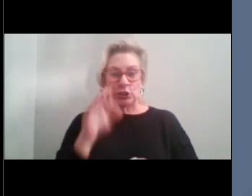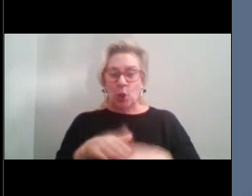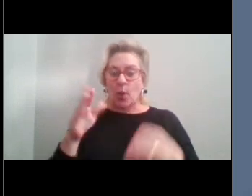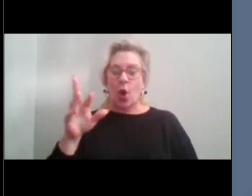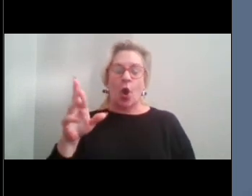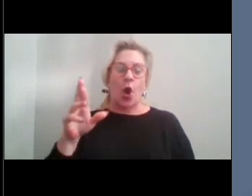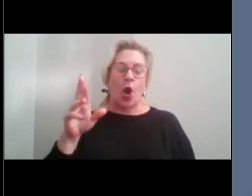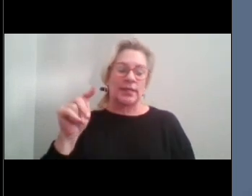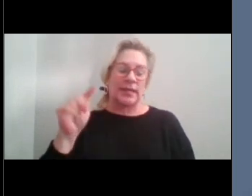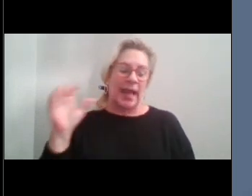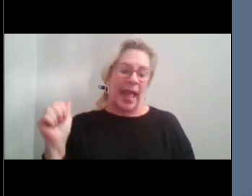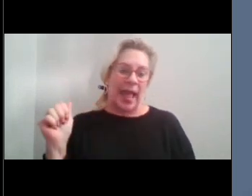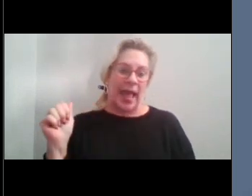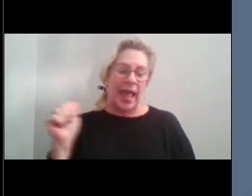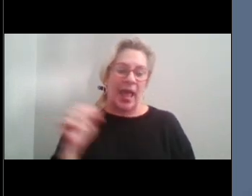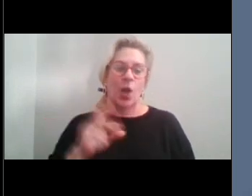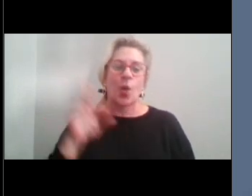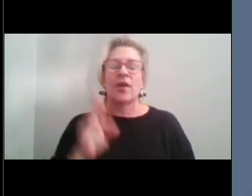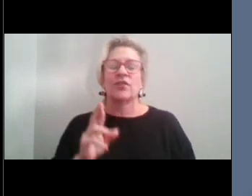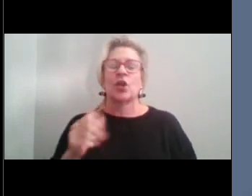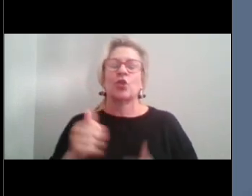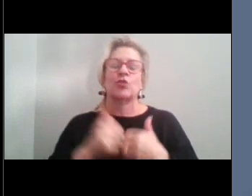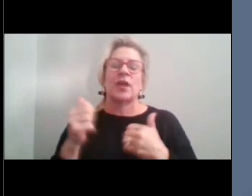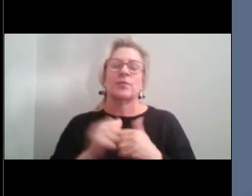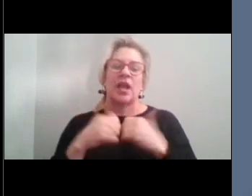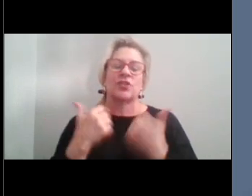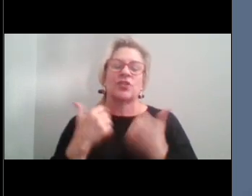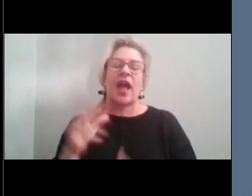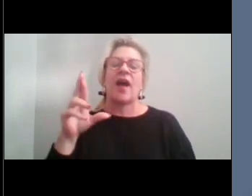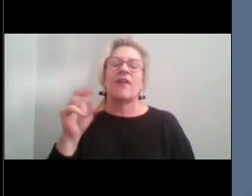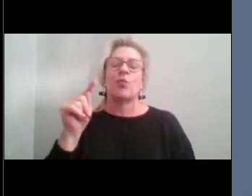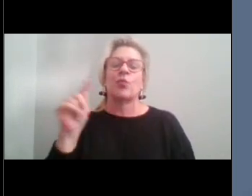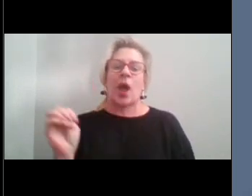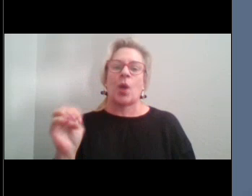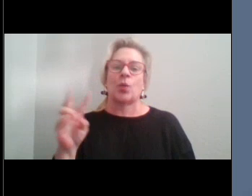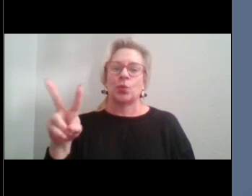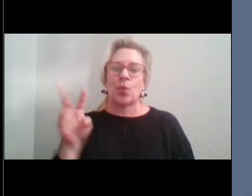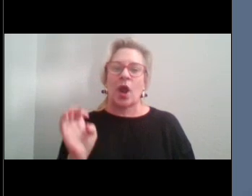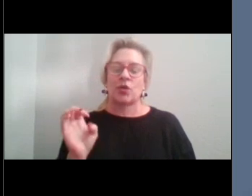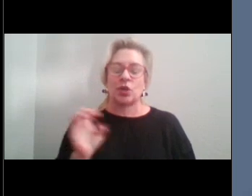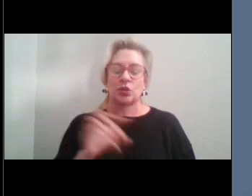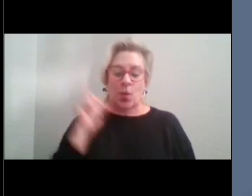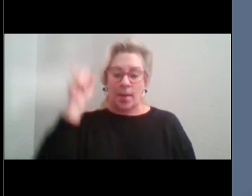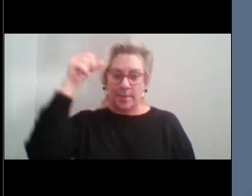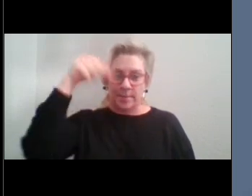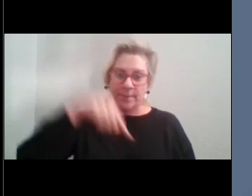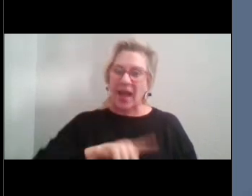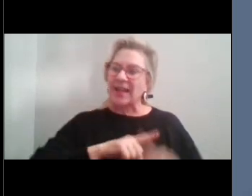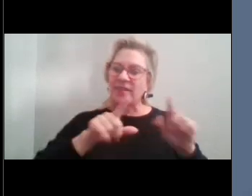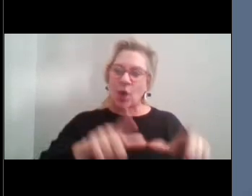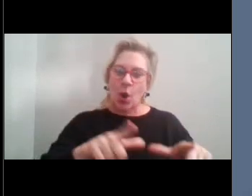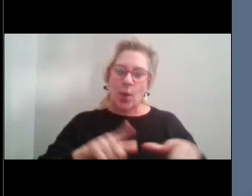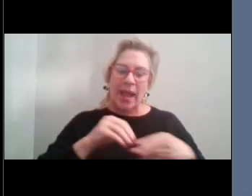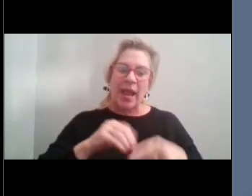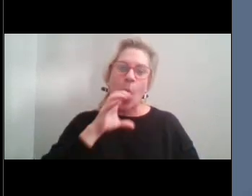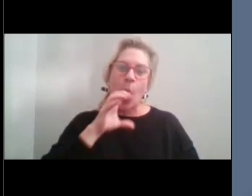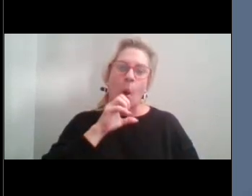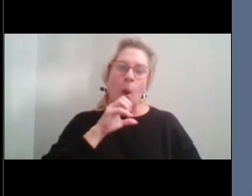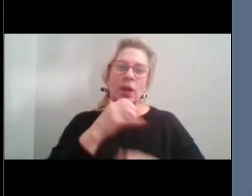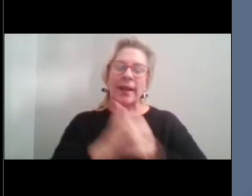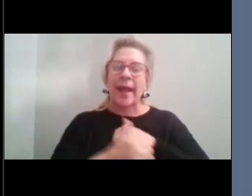Riverside Transit Agency, has a Route 200. So from San Bernardino down into multiple locations in Orange County, Anaheim,